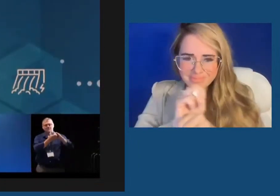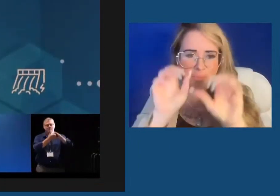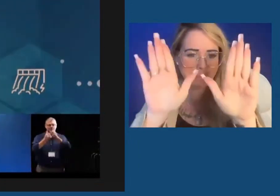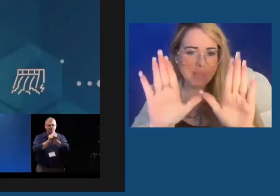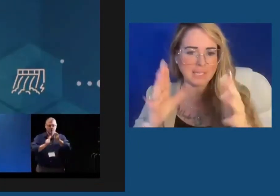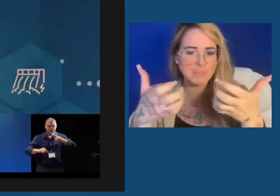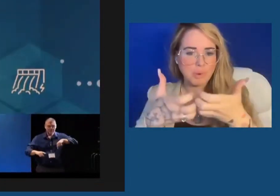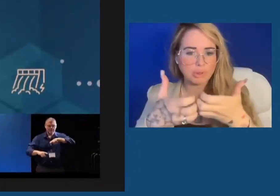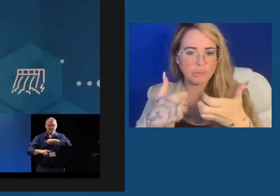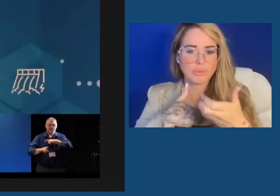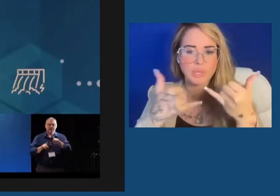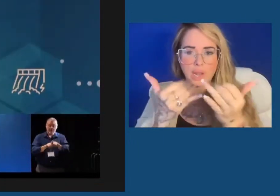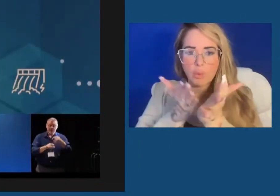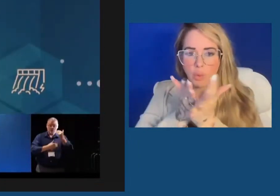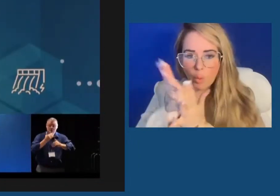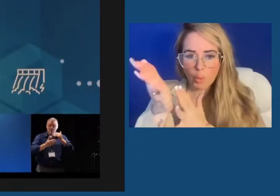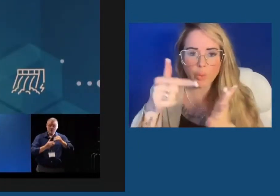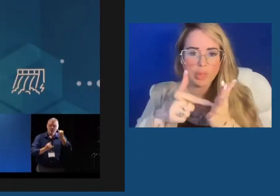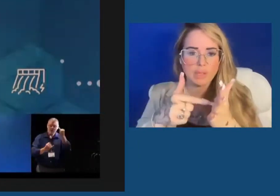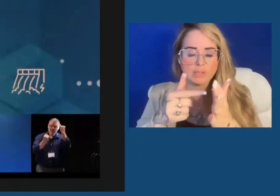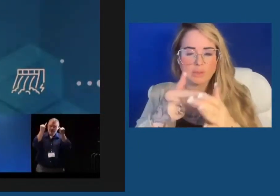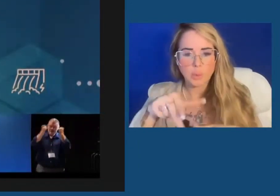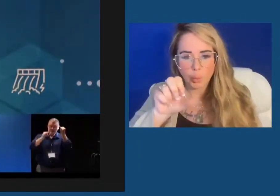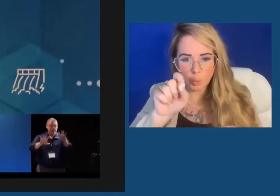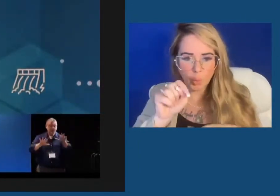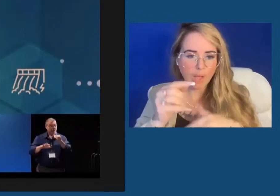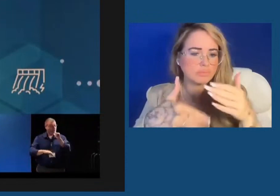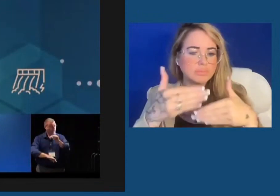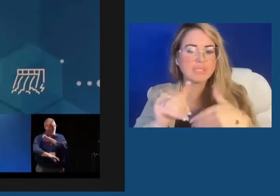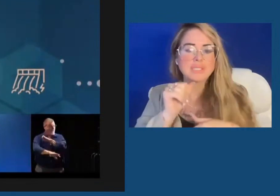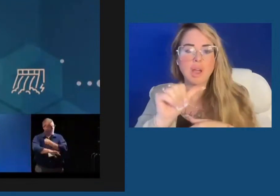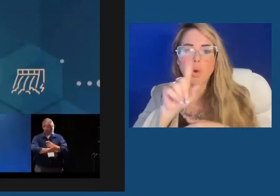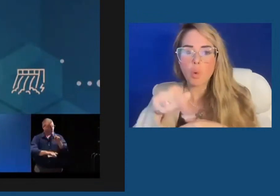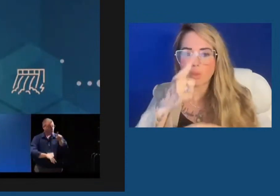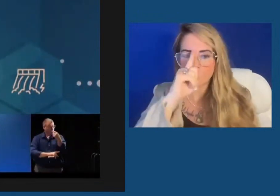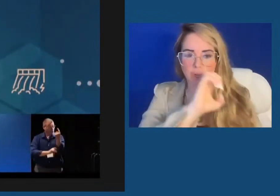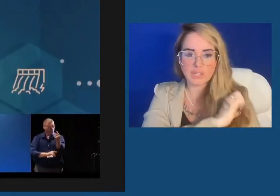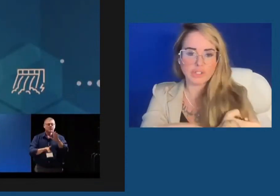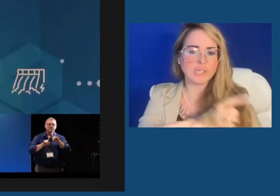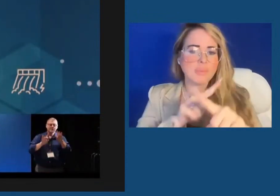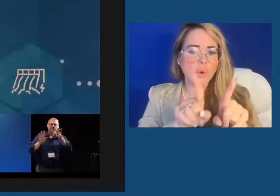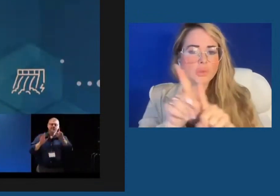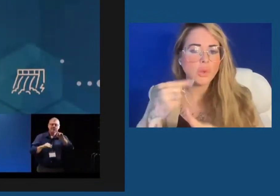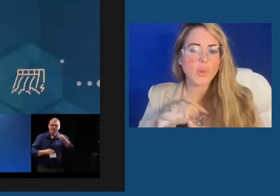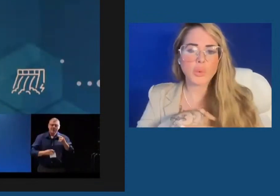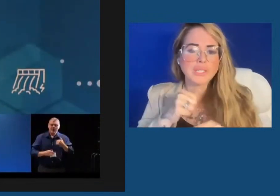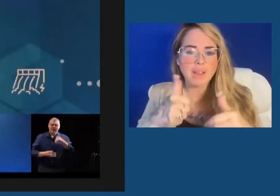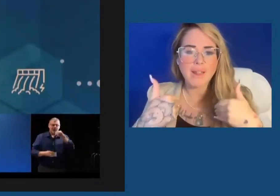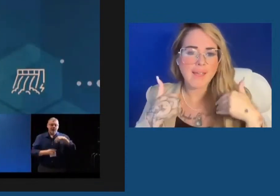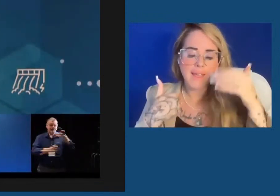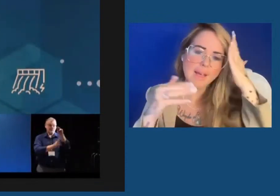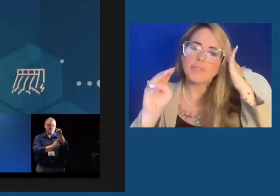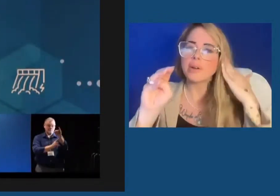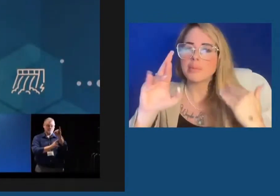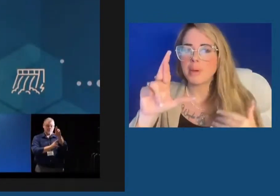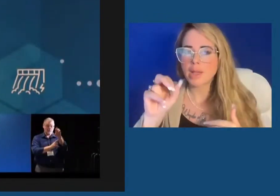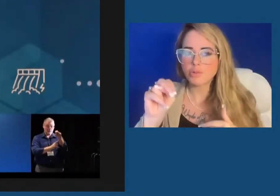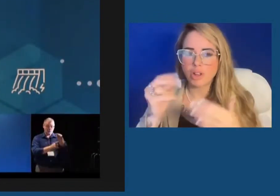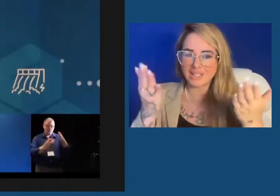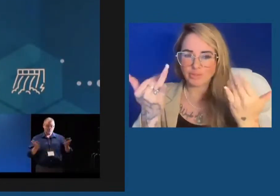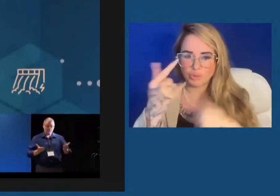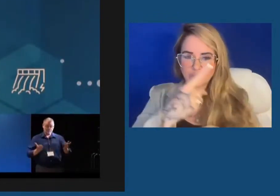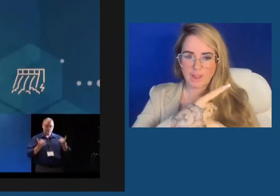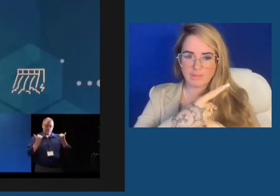move through this quest. And it's not just on the energy front, but also we would not be having Micron here today